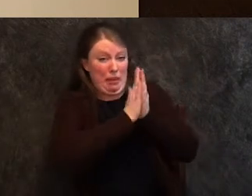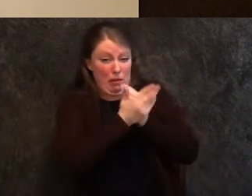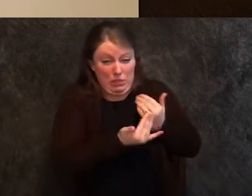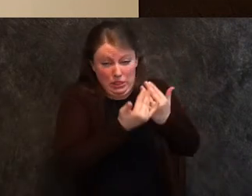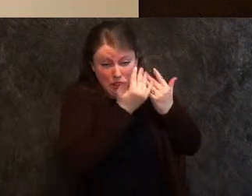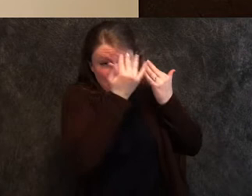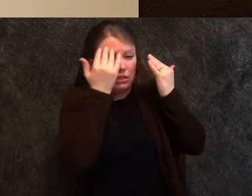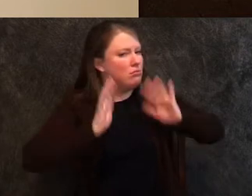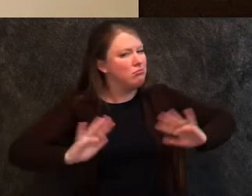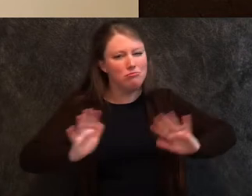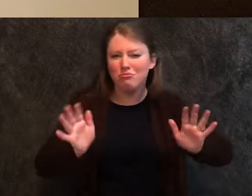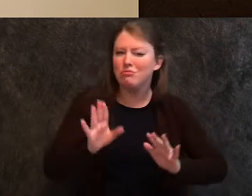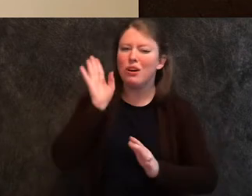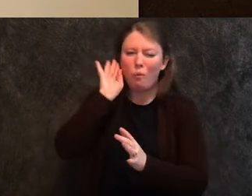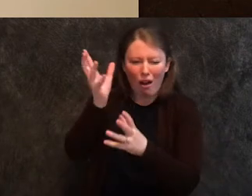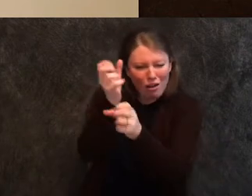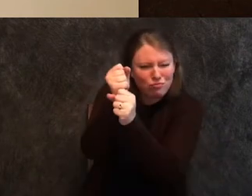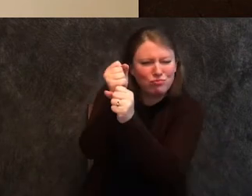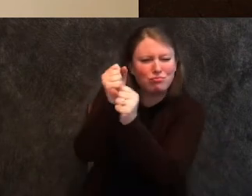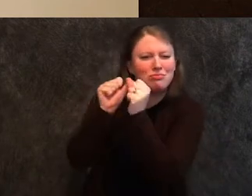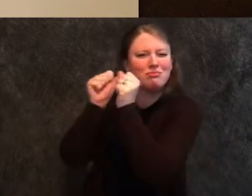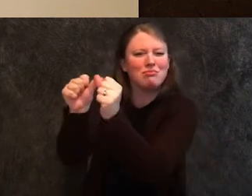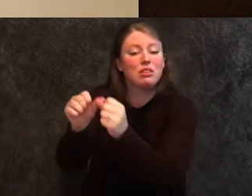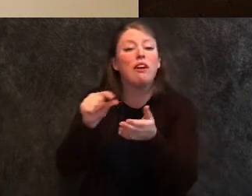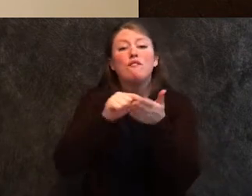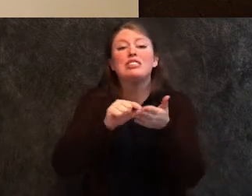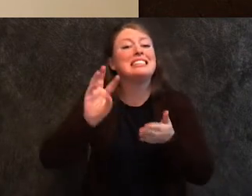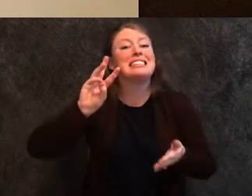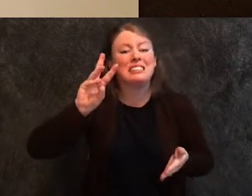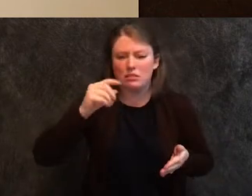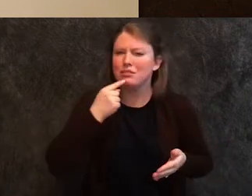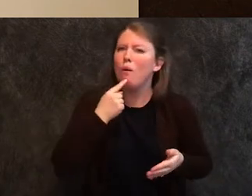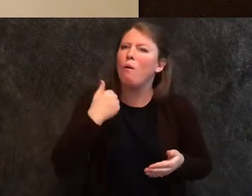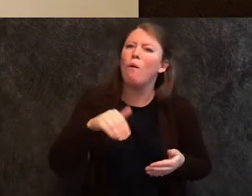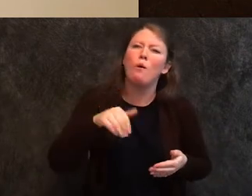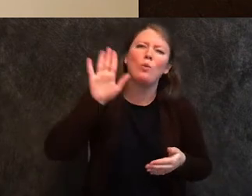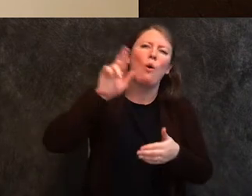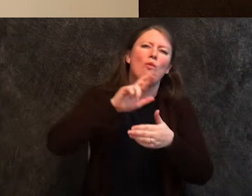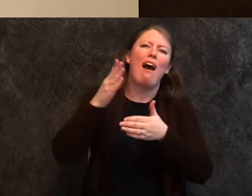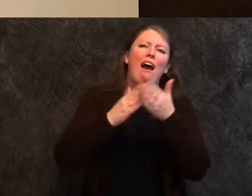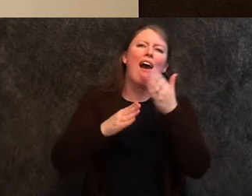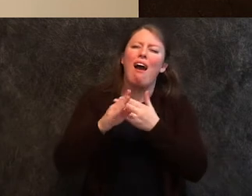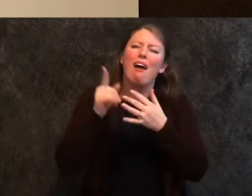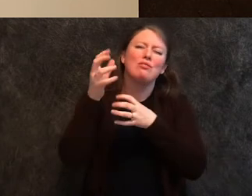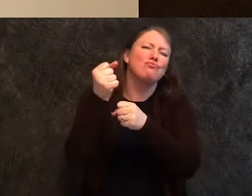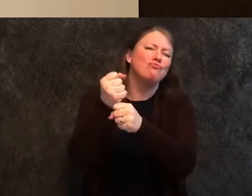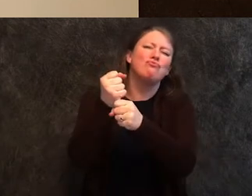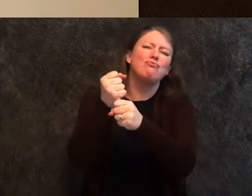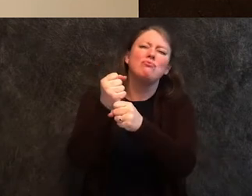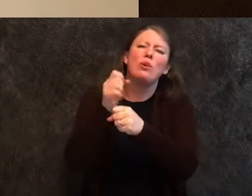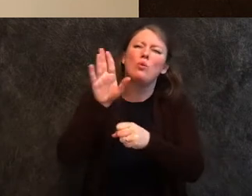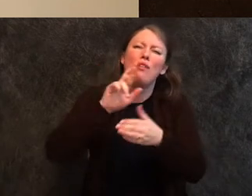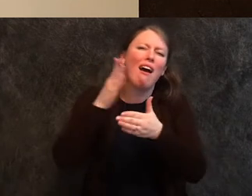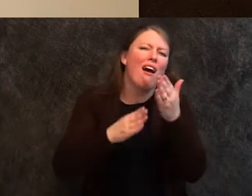about how awesome their God is. In verse 6, it says, your right hand, O Lord, glorious in power. Your right hand, O